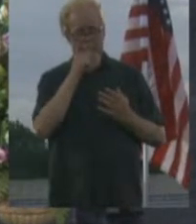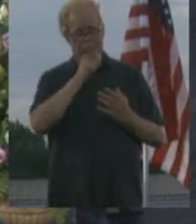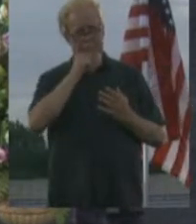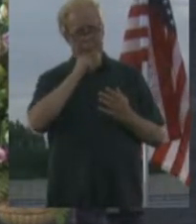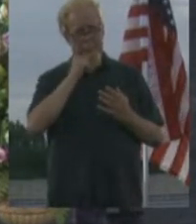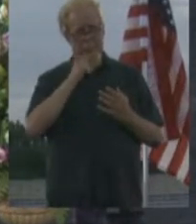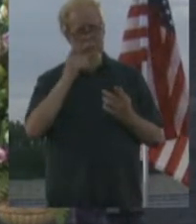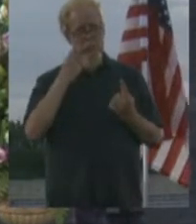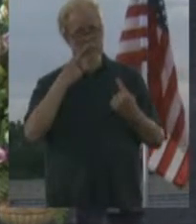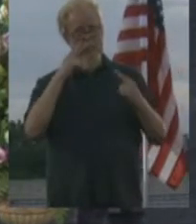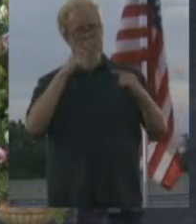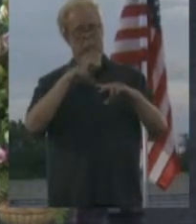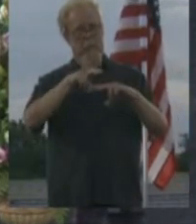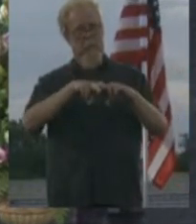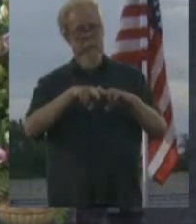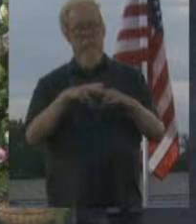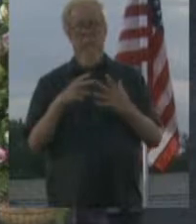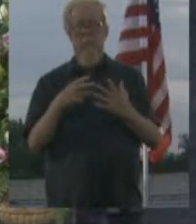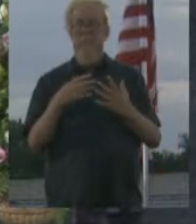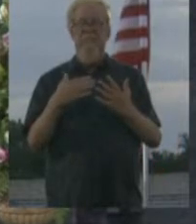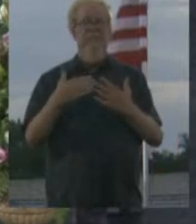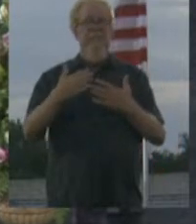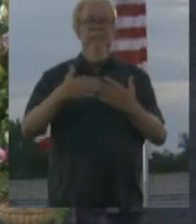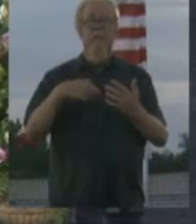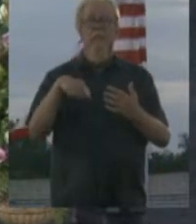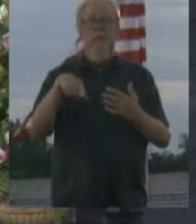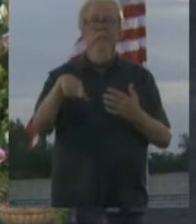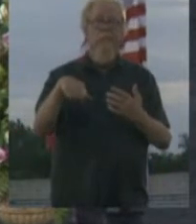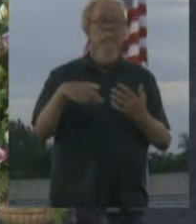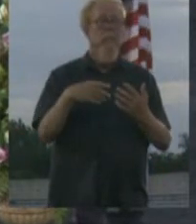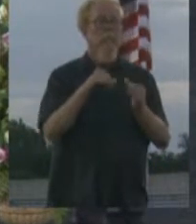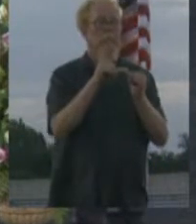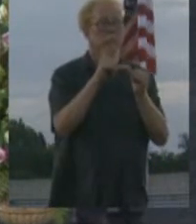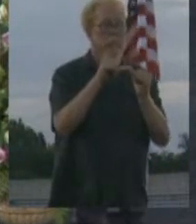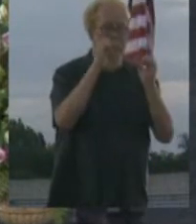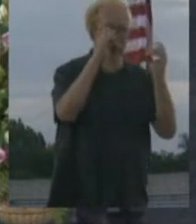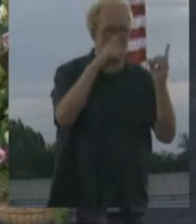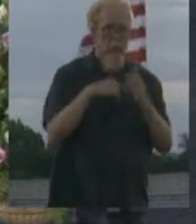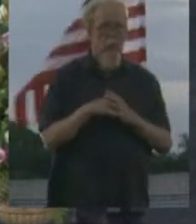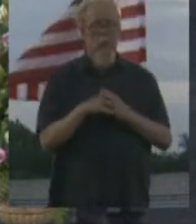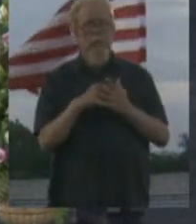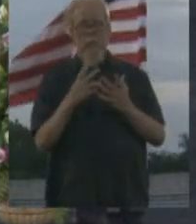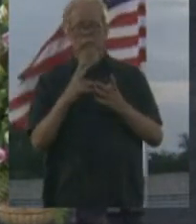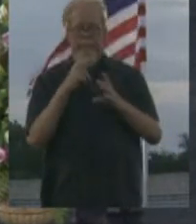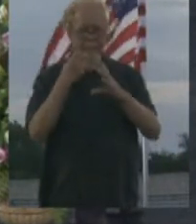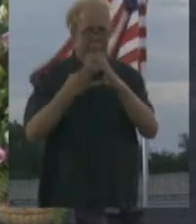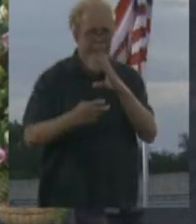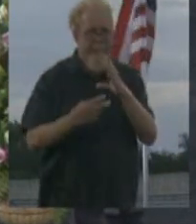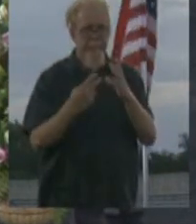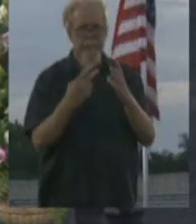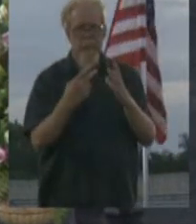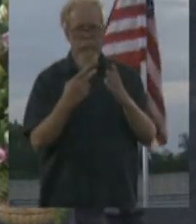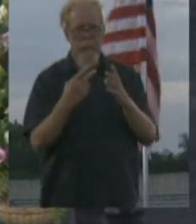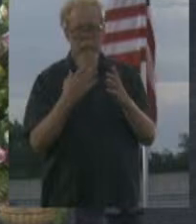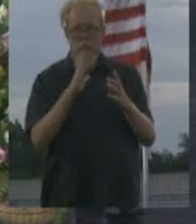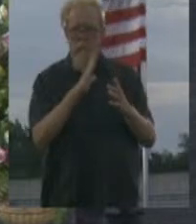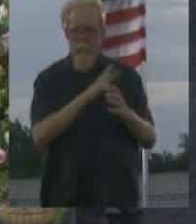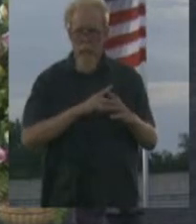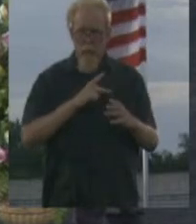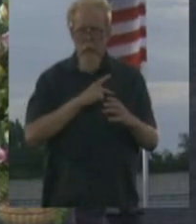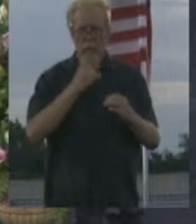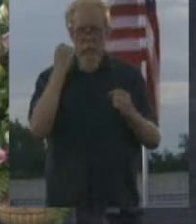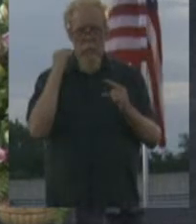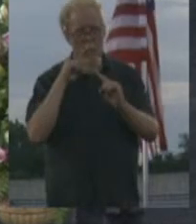So whether that be continuing your education or pursuing other personal endeavors, take ownership of your life. Don't let